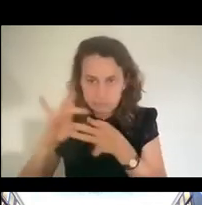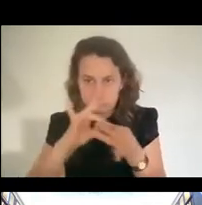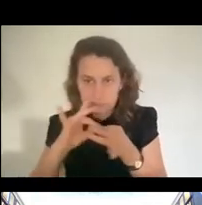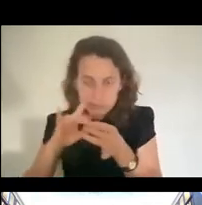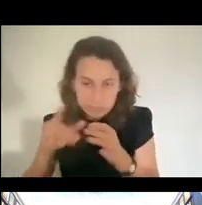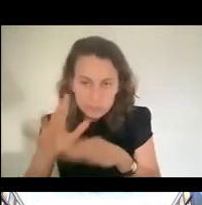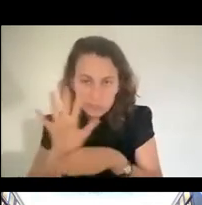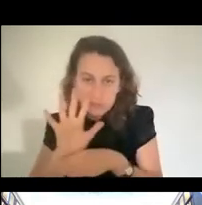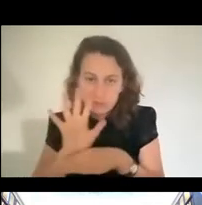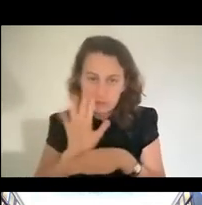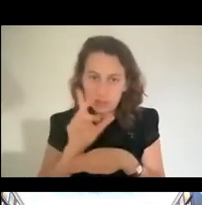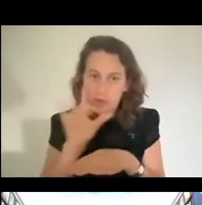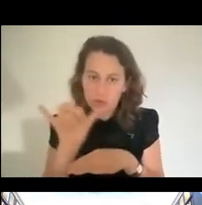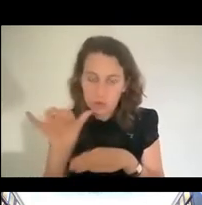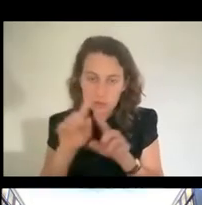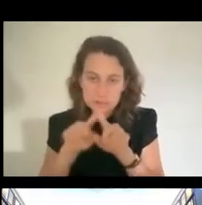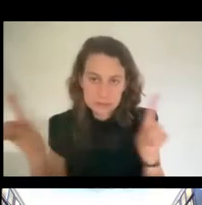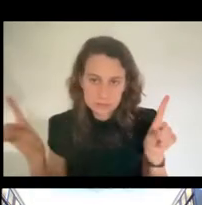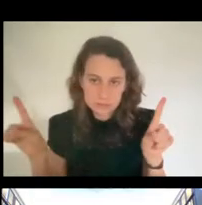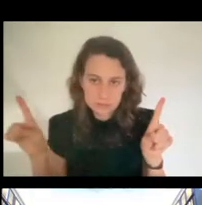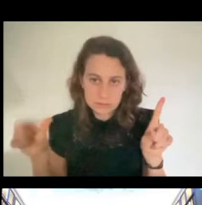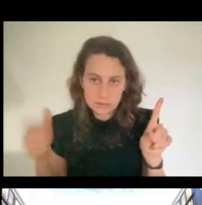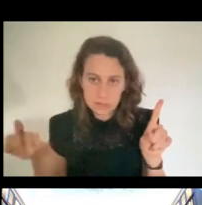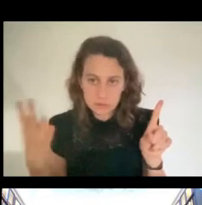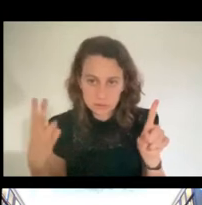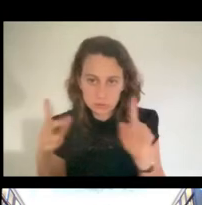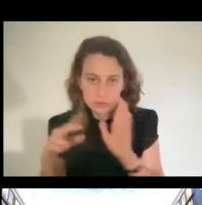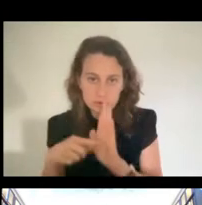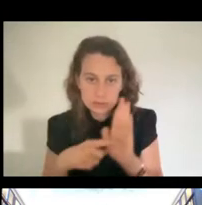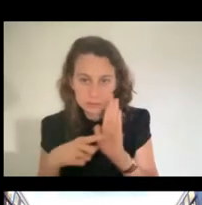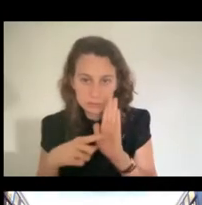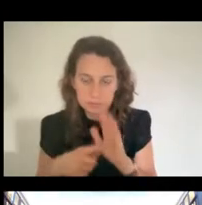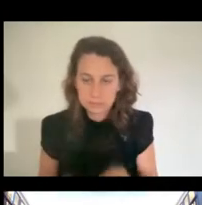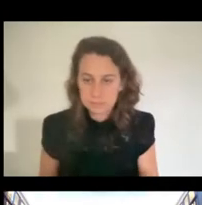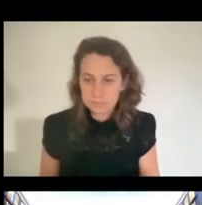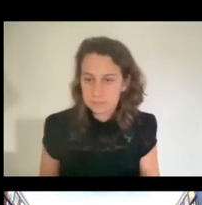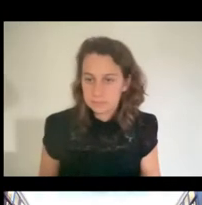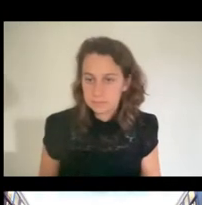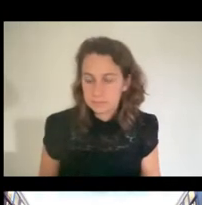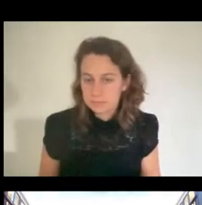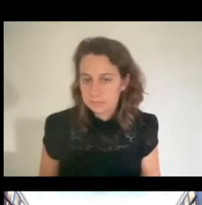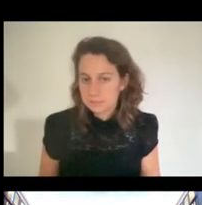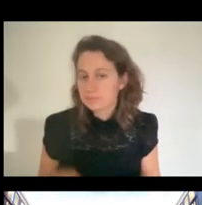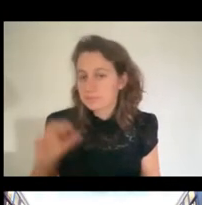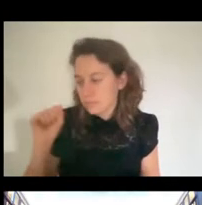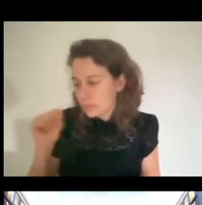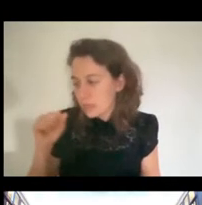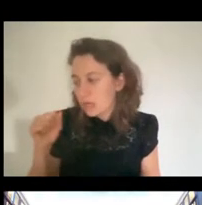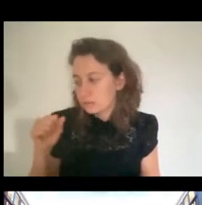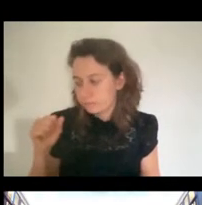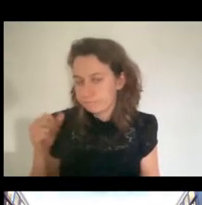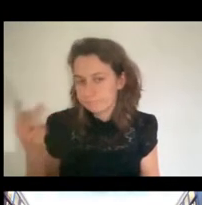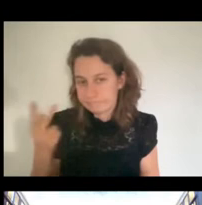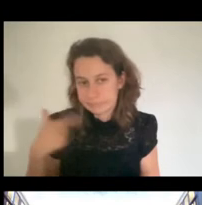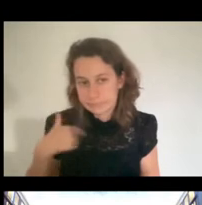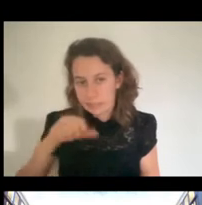very different from the other three that are in, the other two that are in the exhibition. Yeah, I think like Lorraine was saying, I really love these